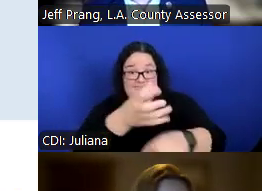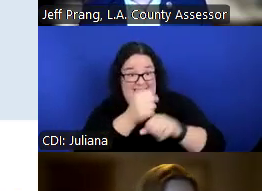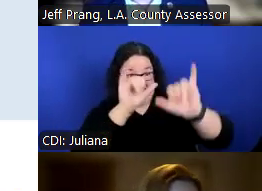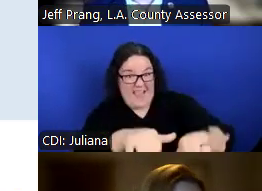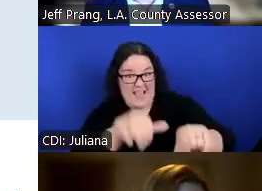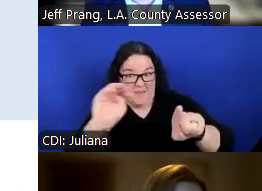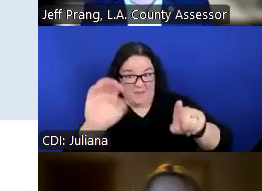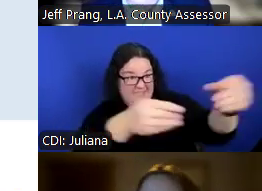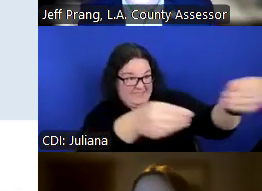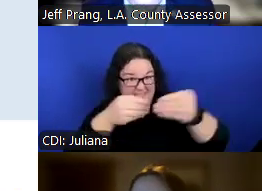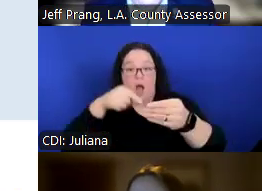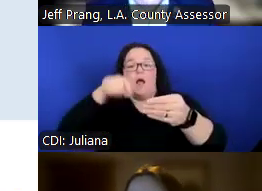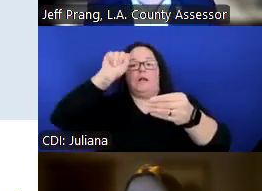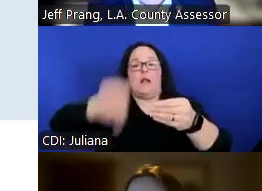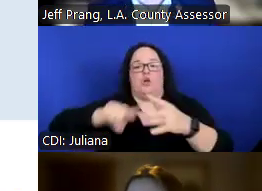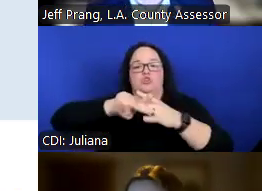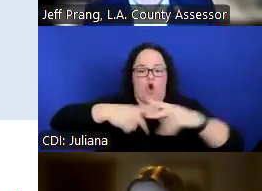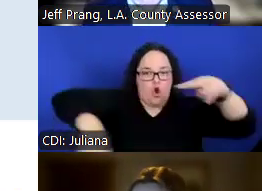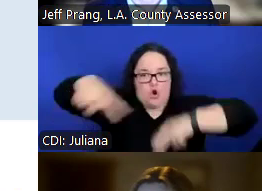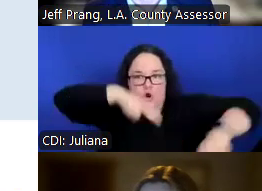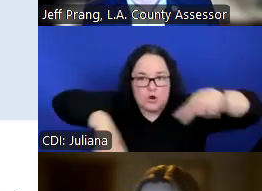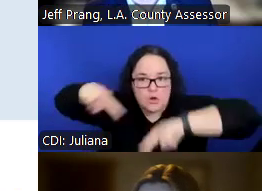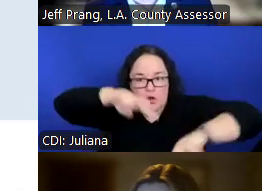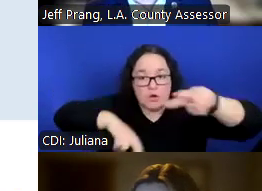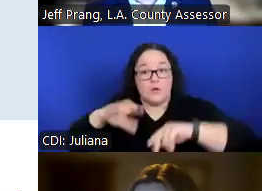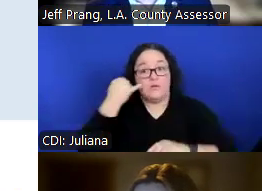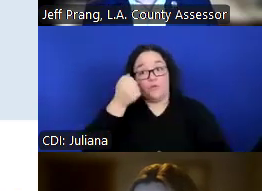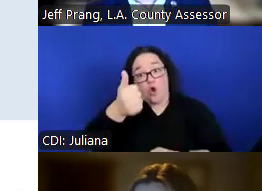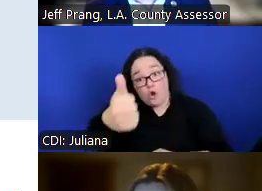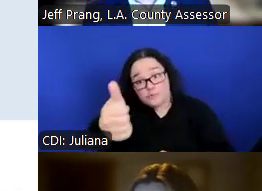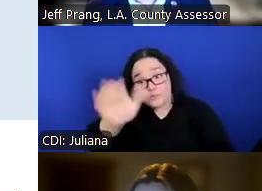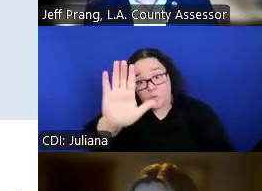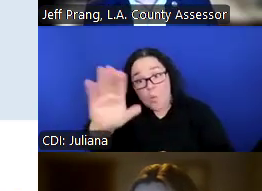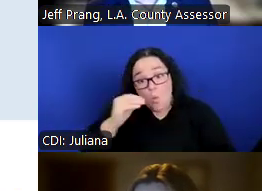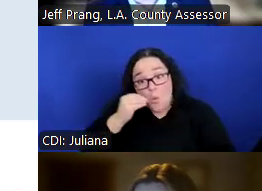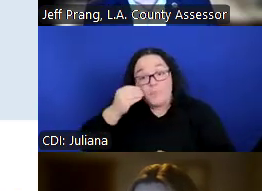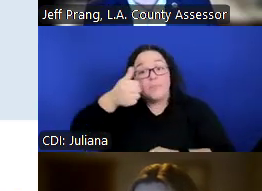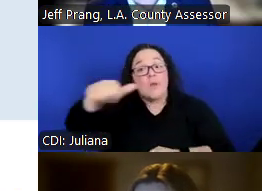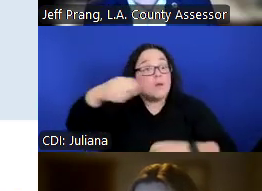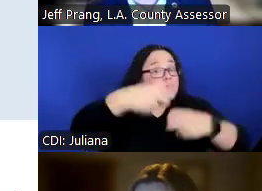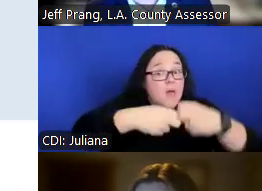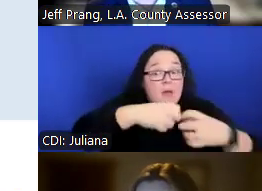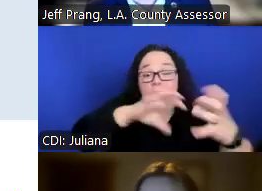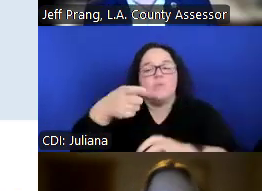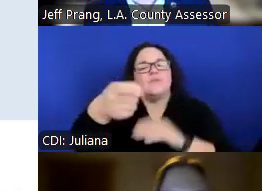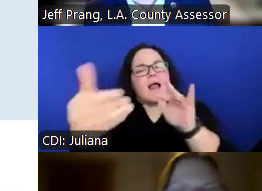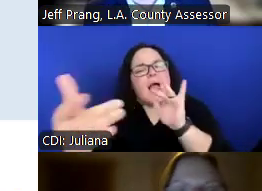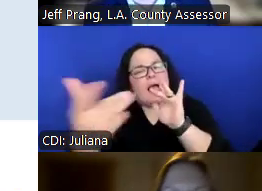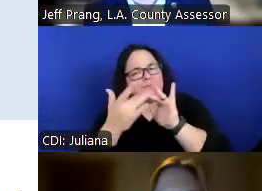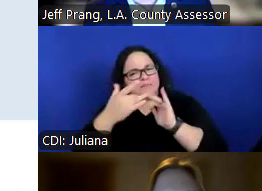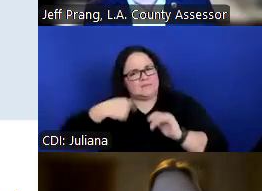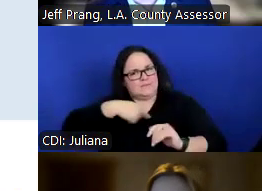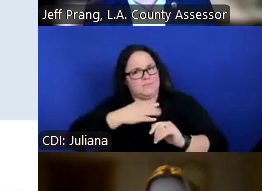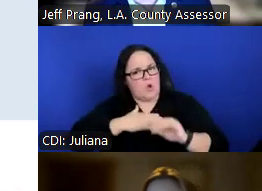should contact their mortgage lenders for guidance on any programs that may assist with affected customers. And I believe a lot of the